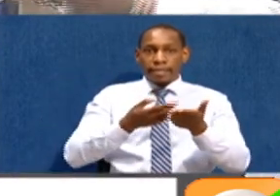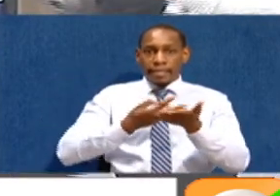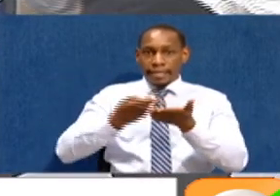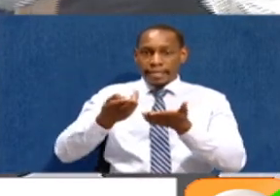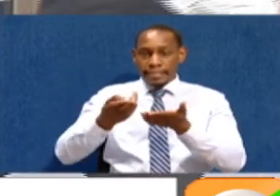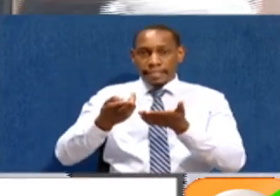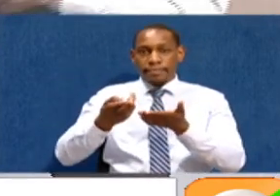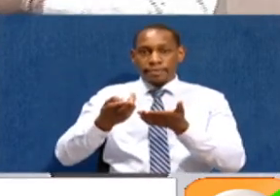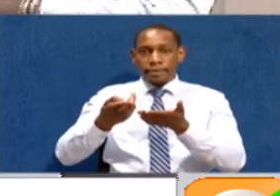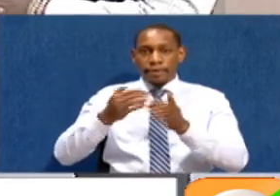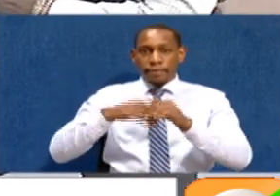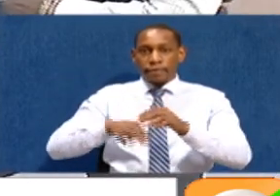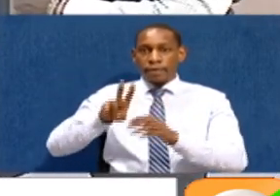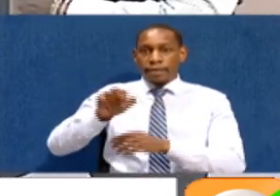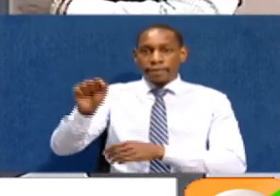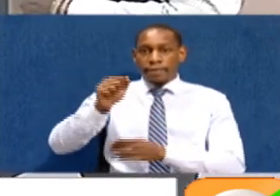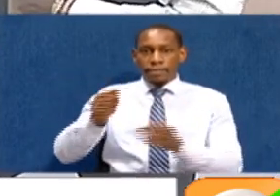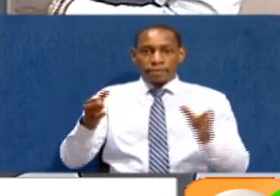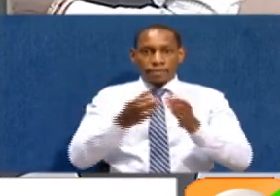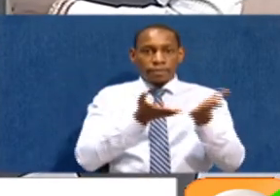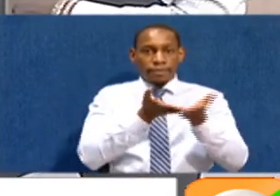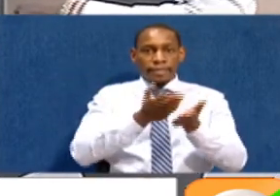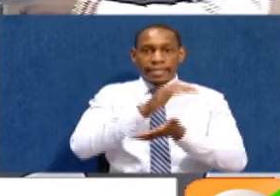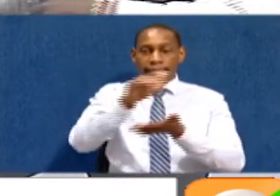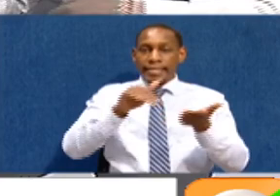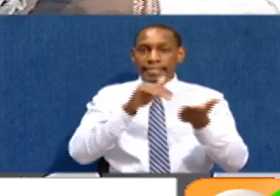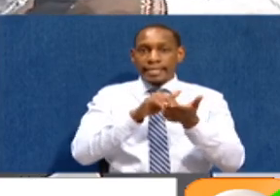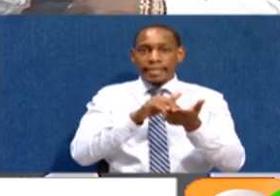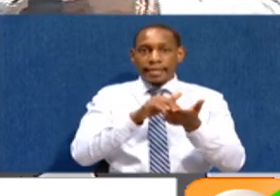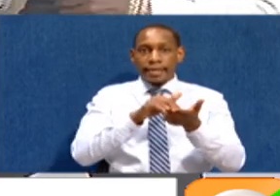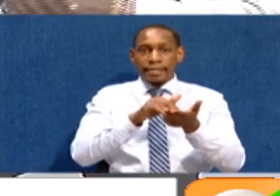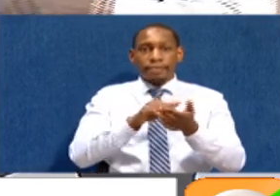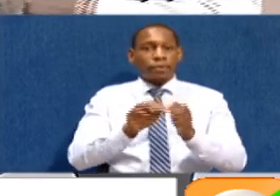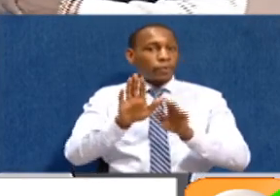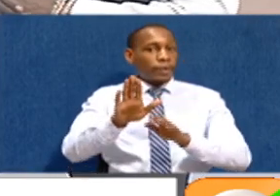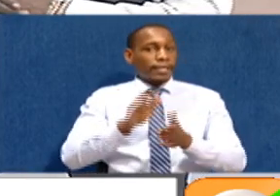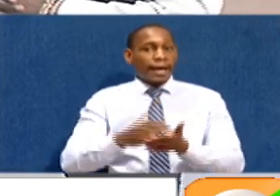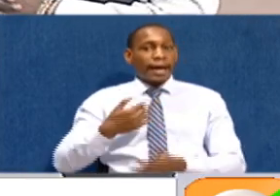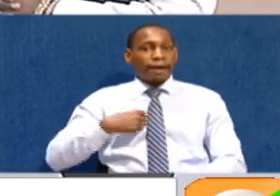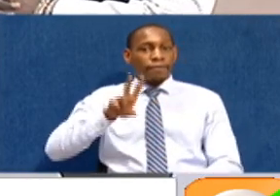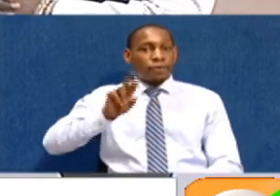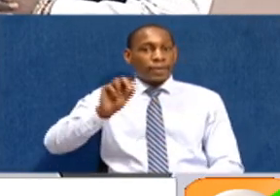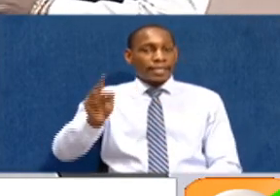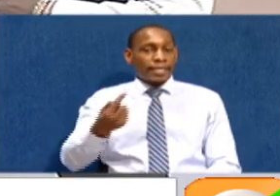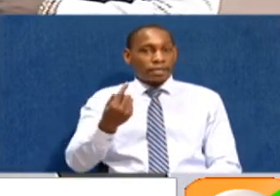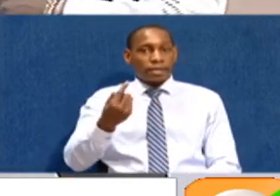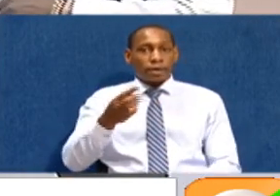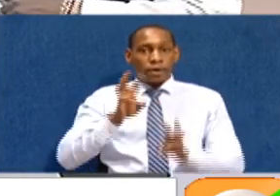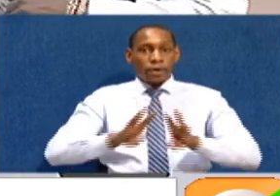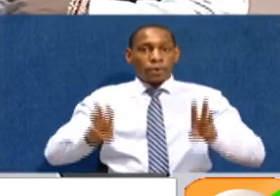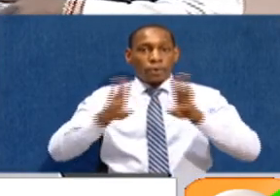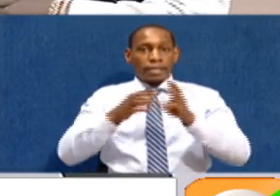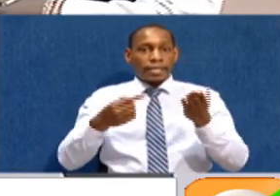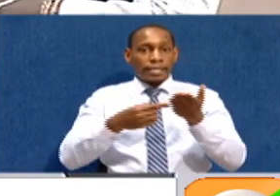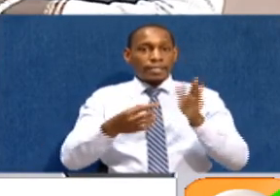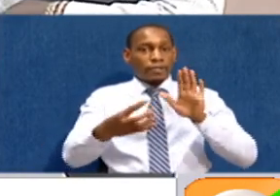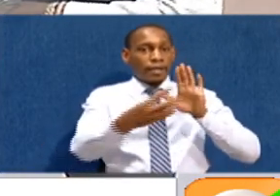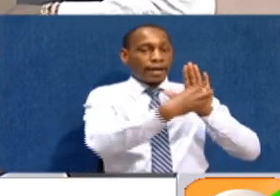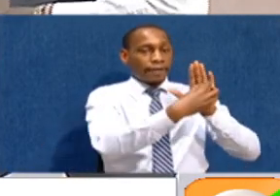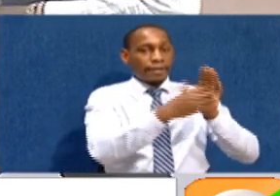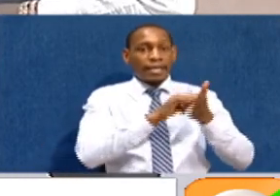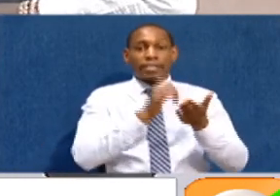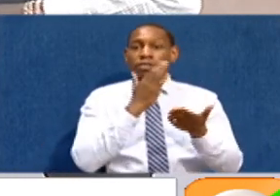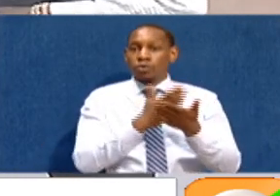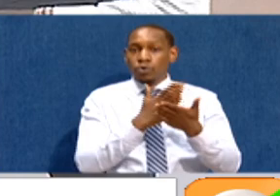payments on the Visa Small Business Hub, get this, we'll get 20,000 shillings worth of digital advertising.